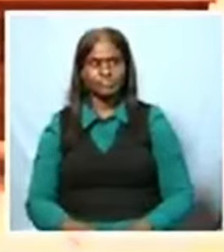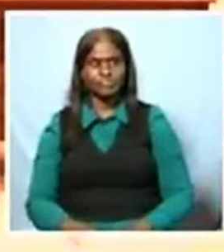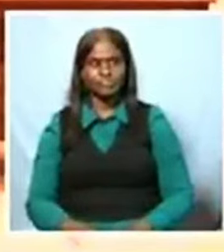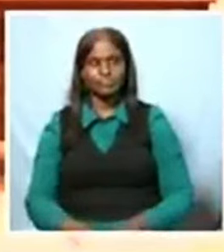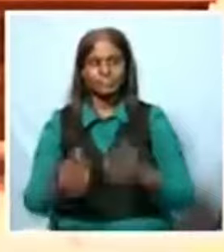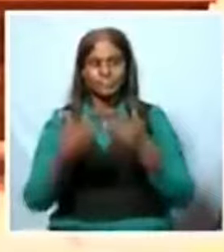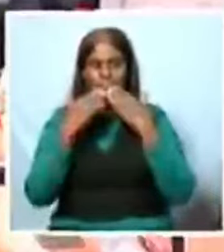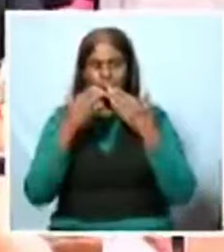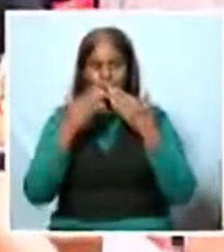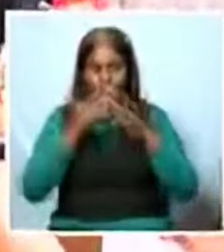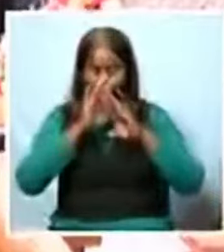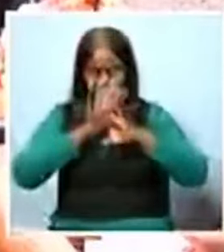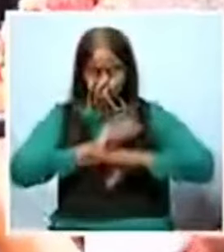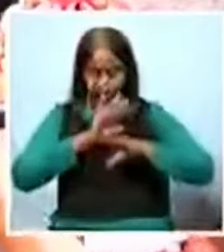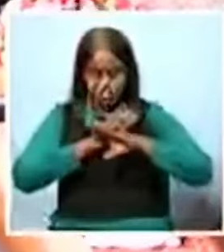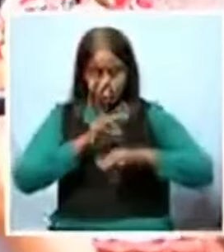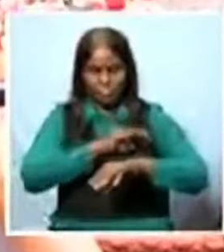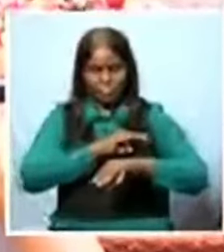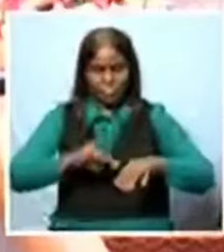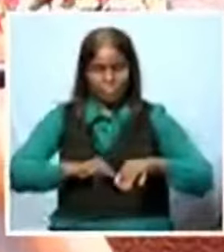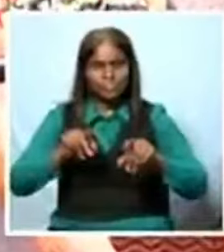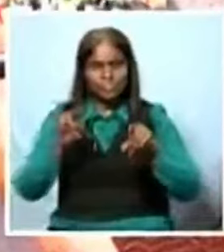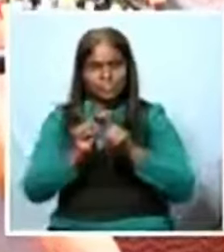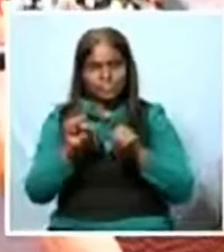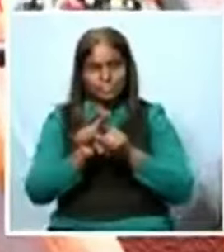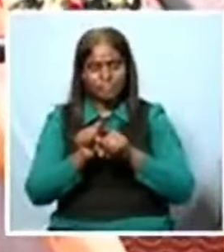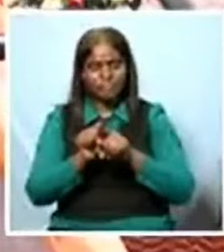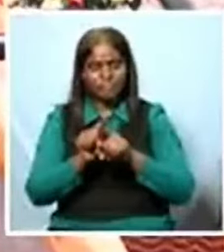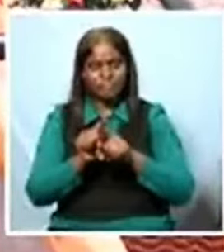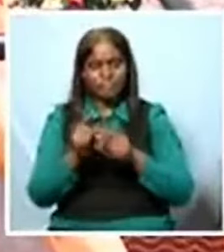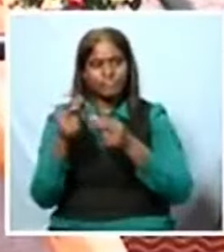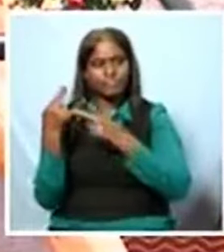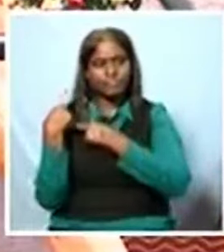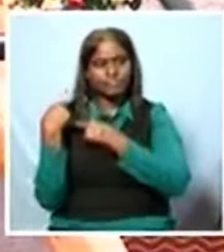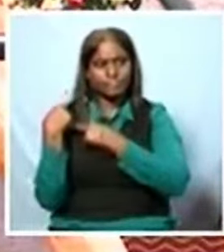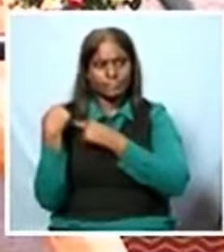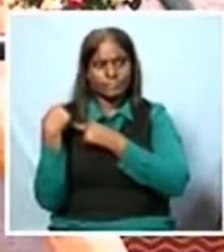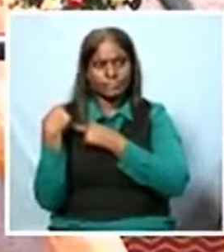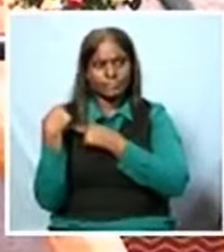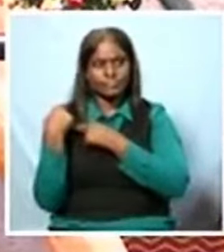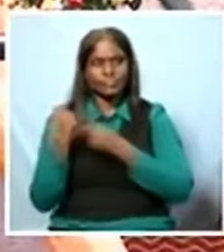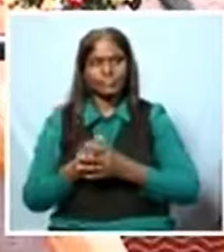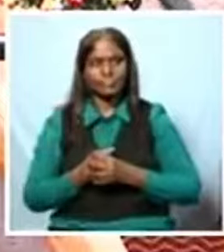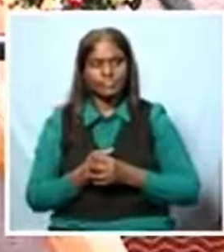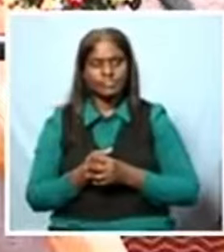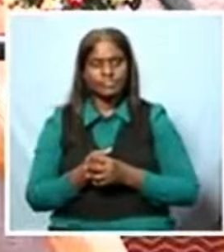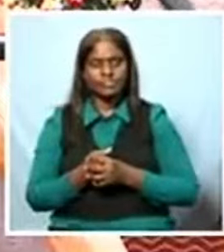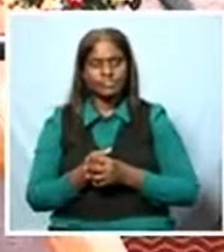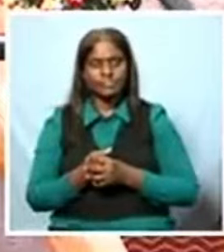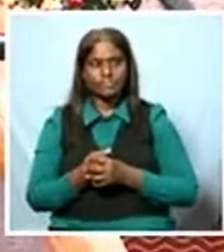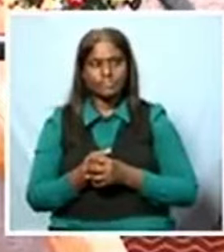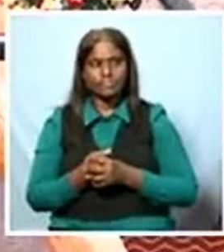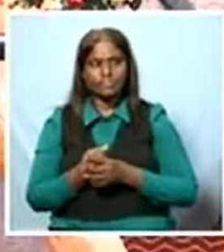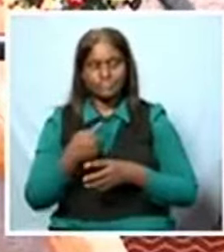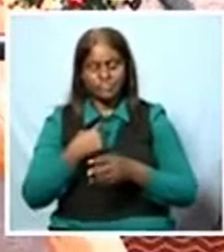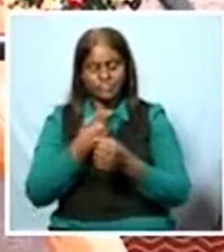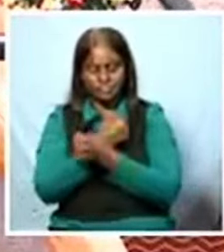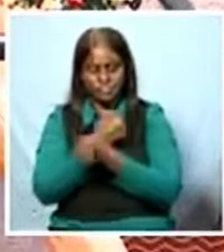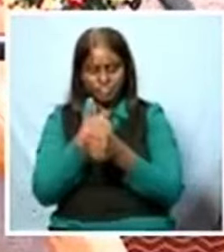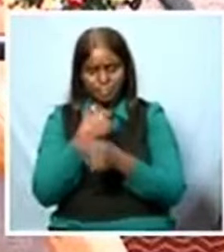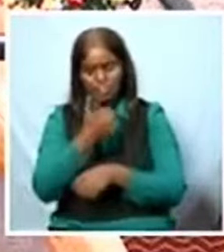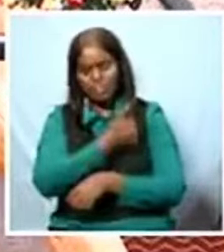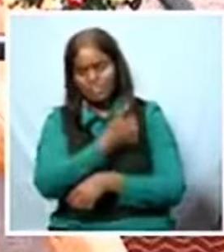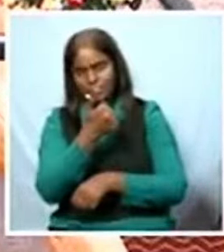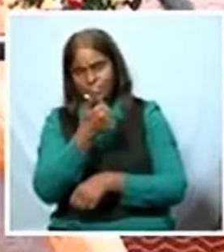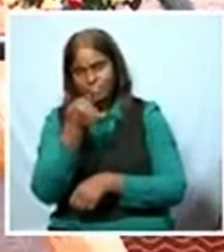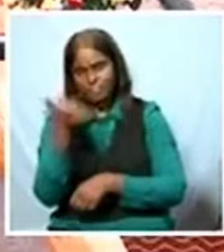Thank you. All the honorable members, this collective responsibility. And we are glad that there is another